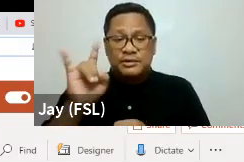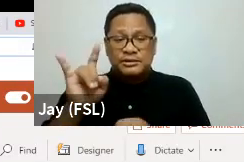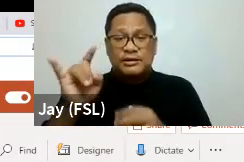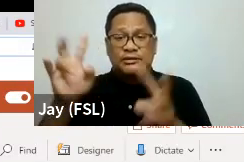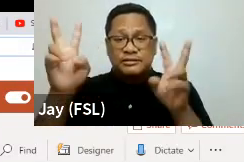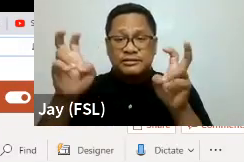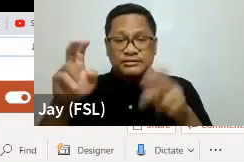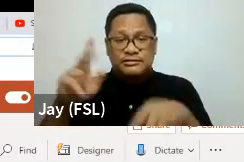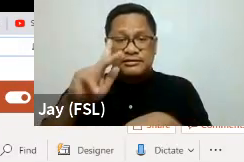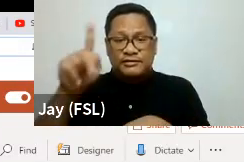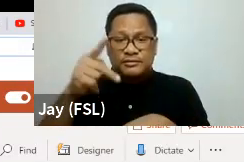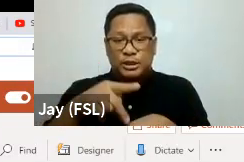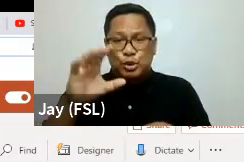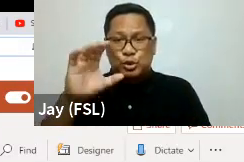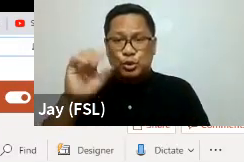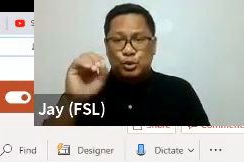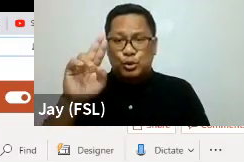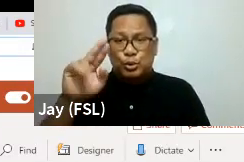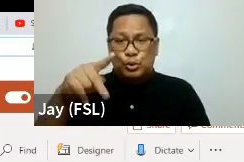Corporate Address Book.